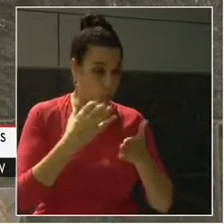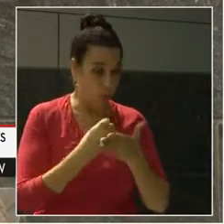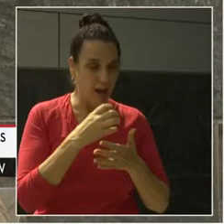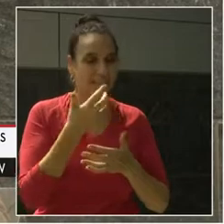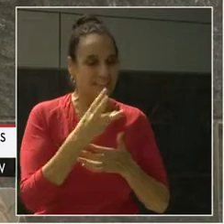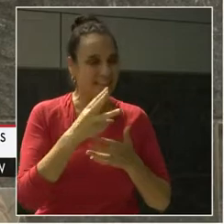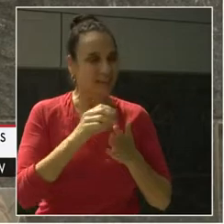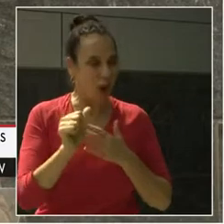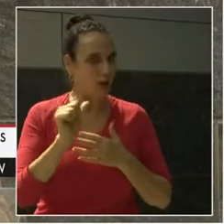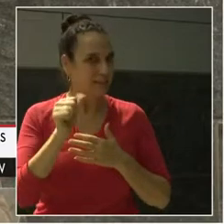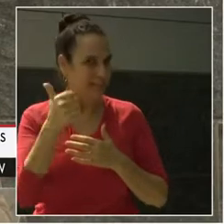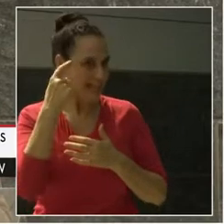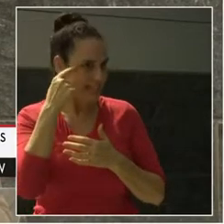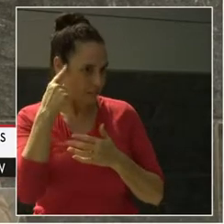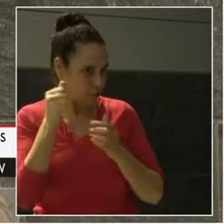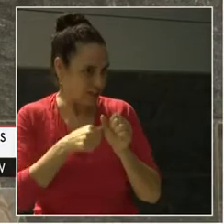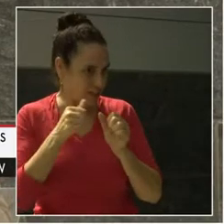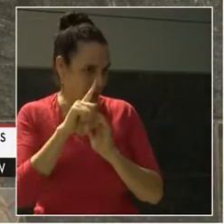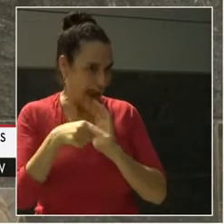per hour.